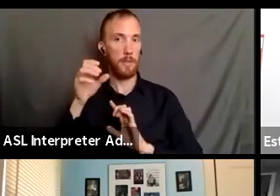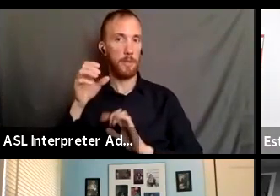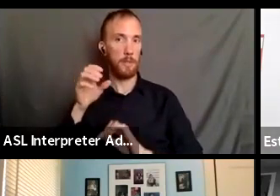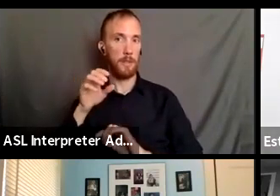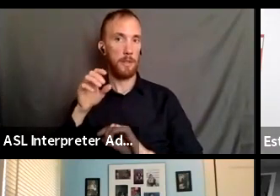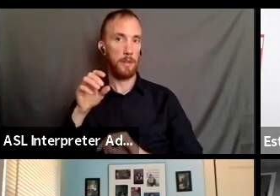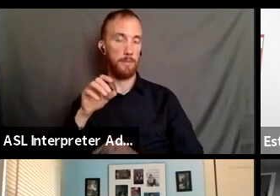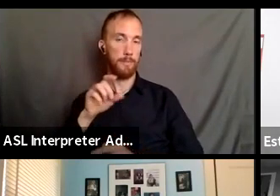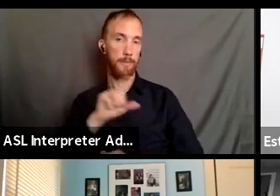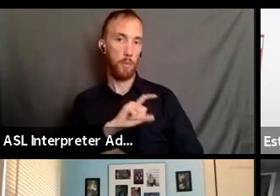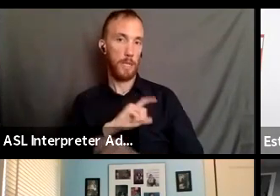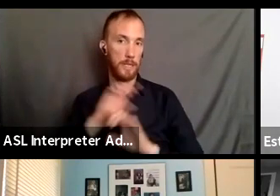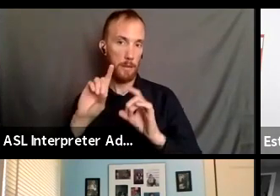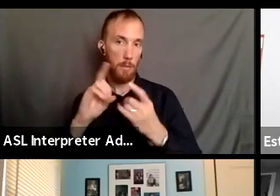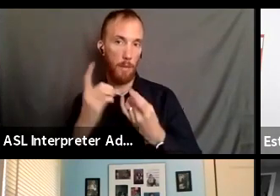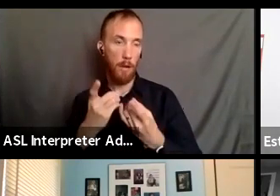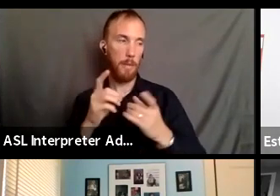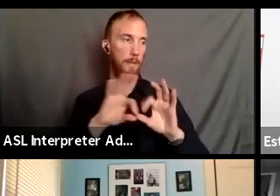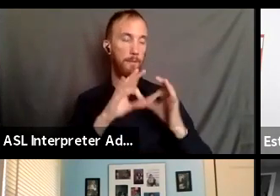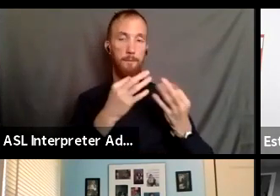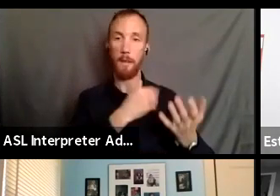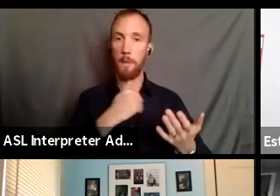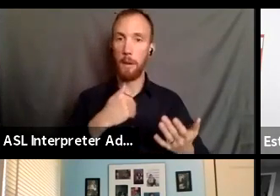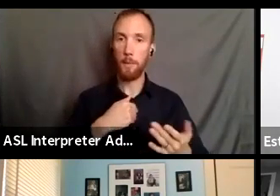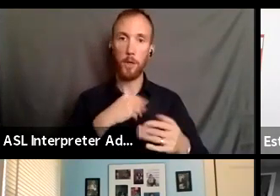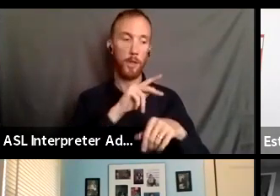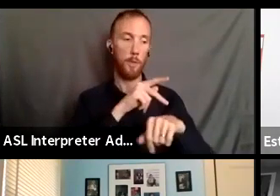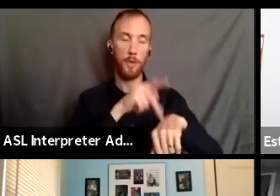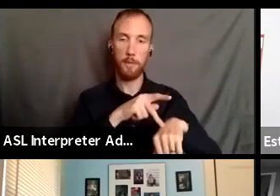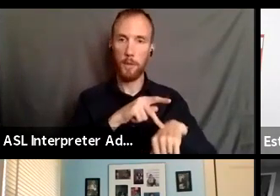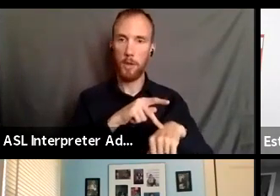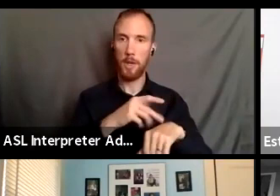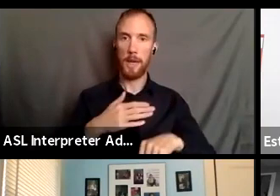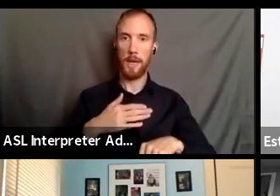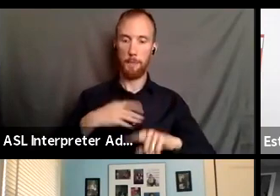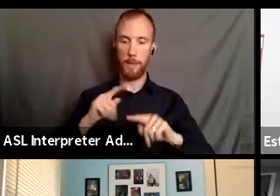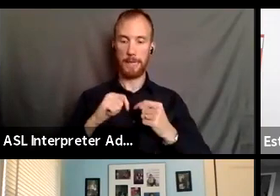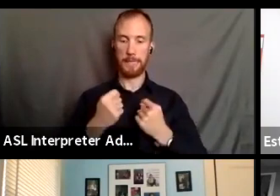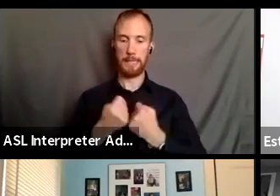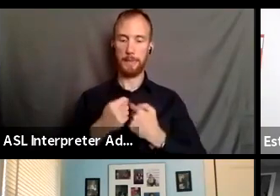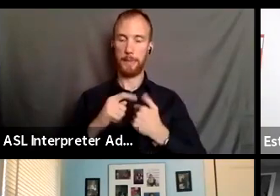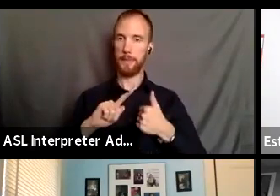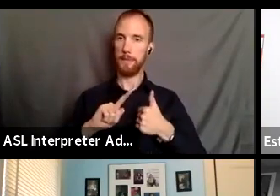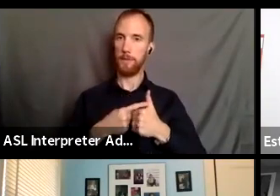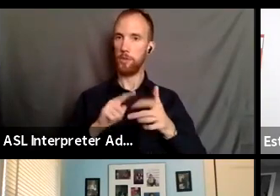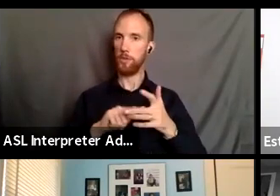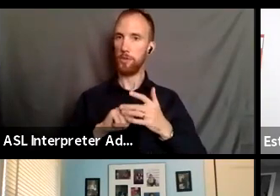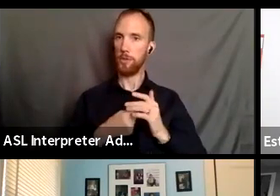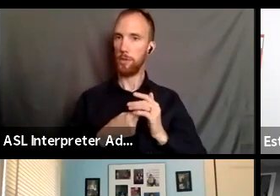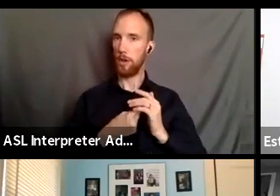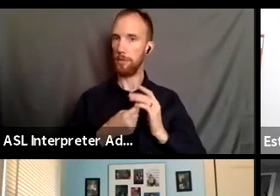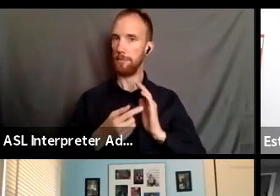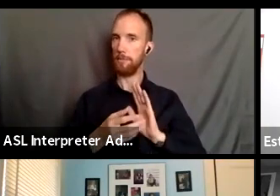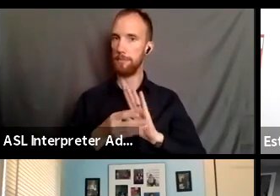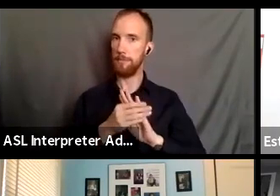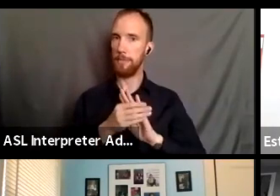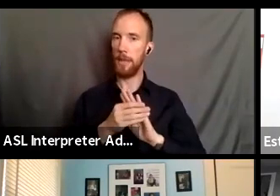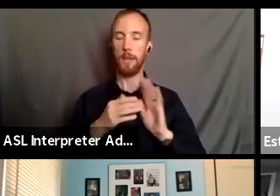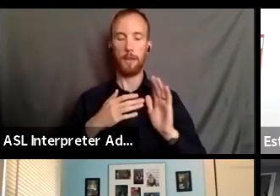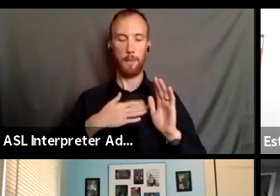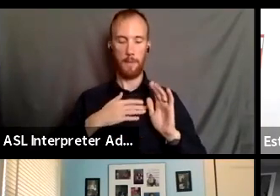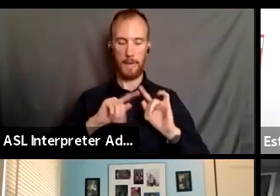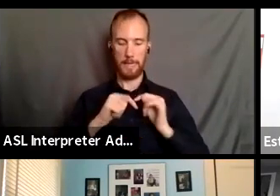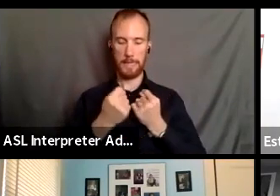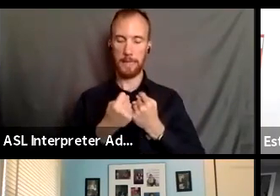principal our team my team is the intake and so as helen stated we will activate the process